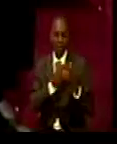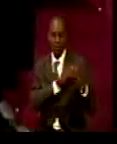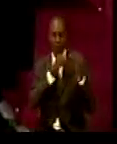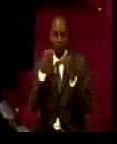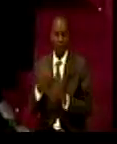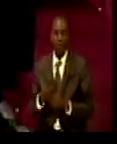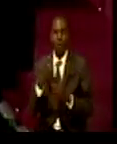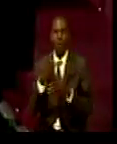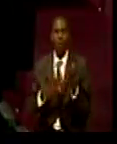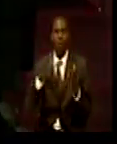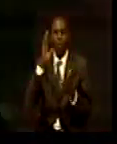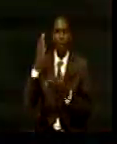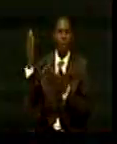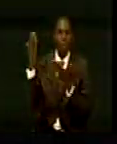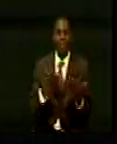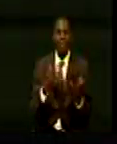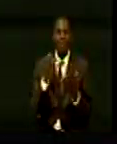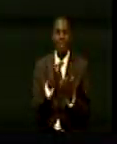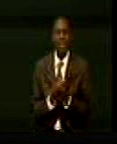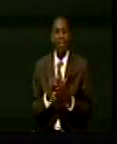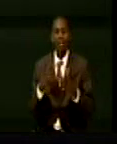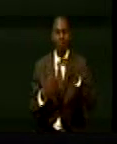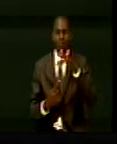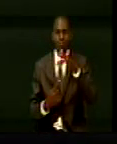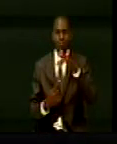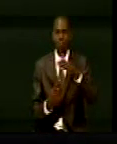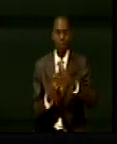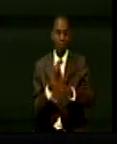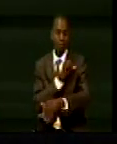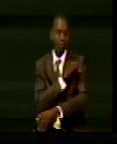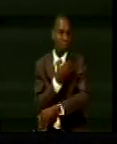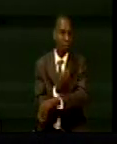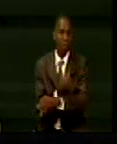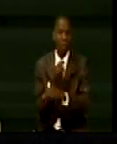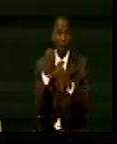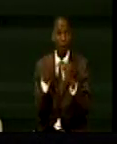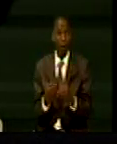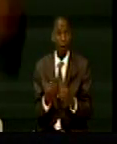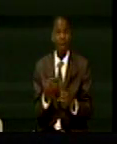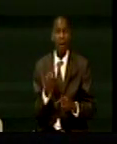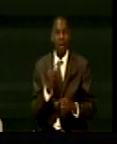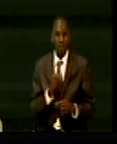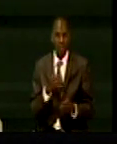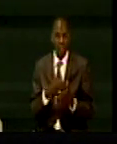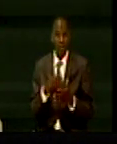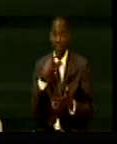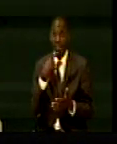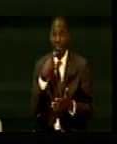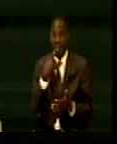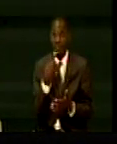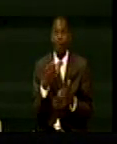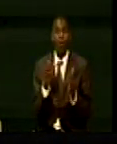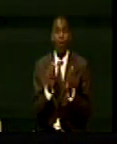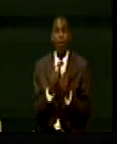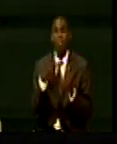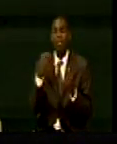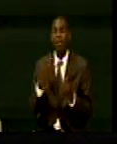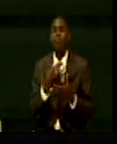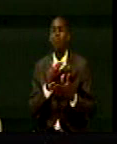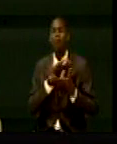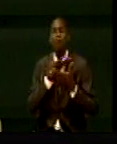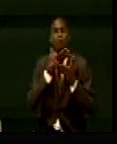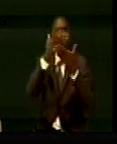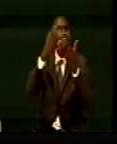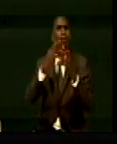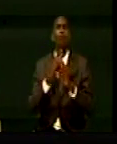supernatural in your life? I'm reading again. It said with a loud voice, stand upright